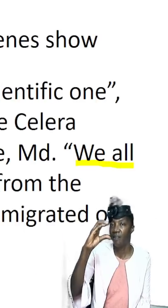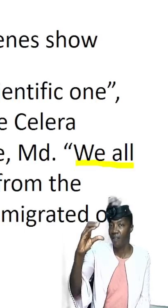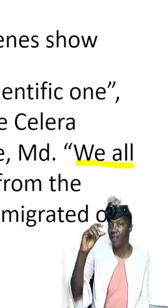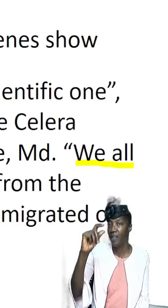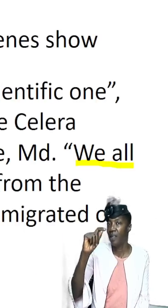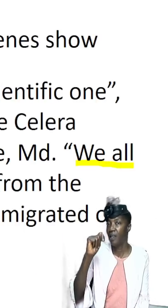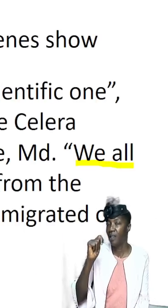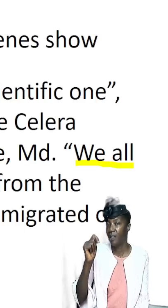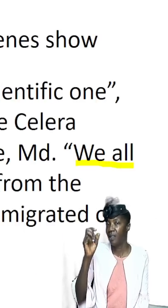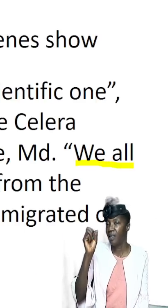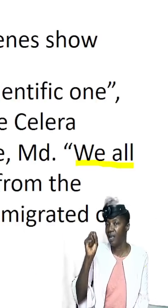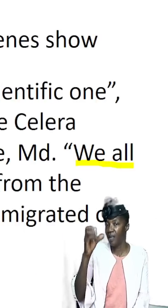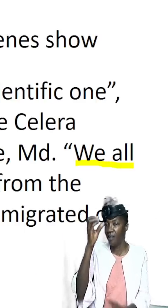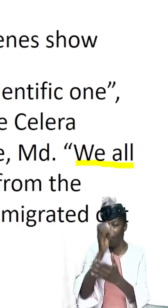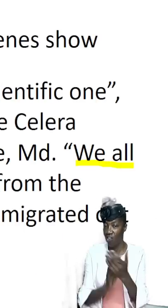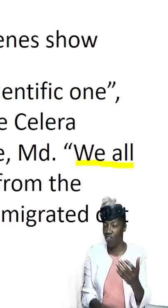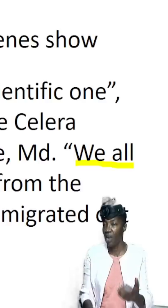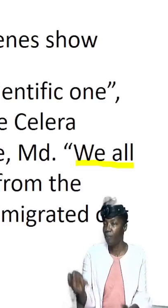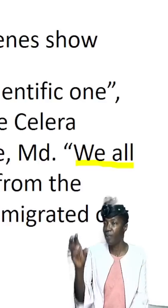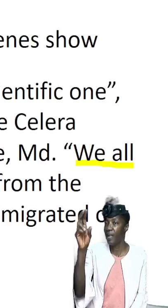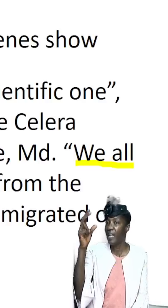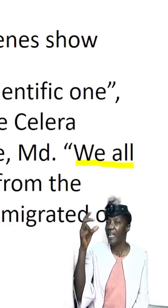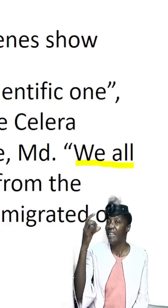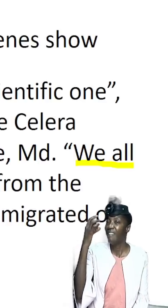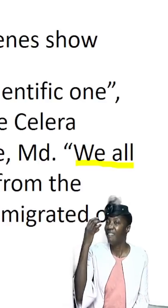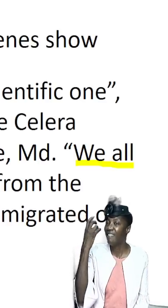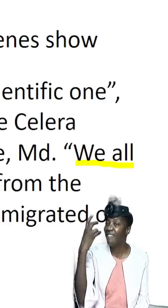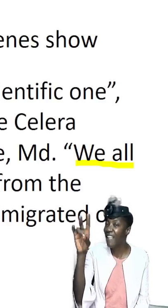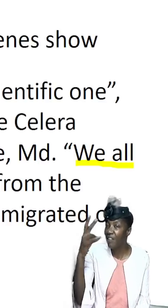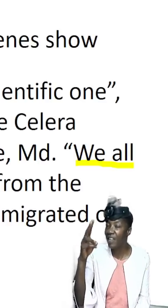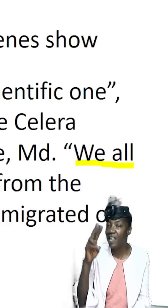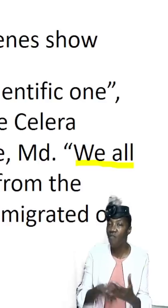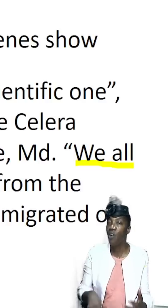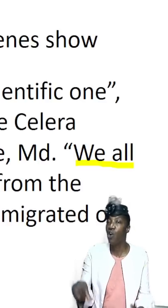us. And as made of one blood